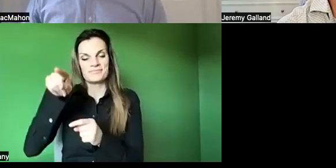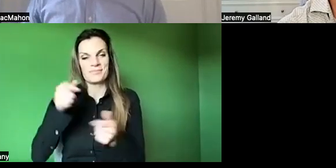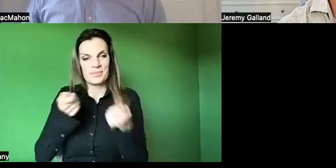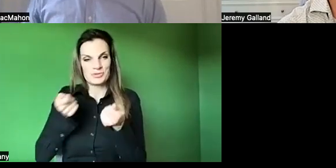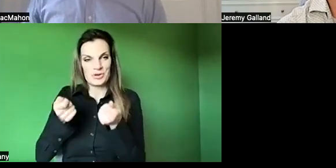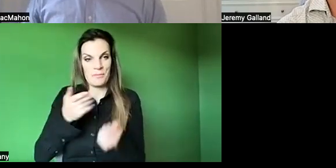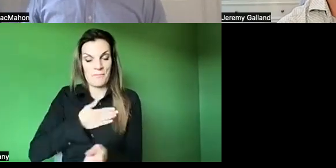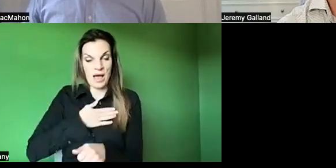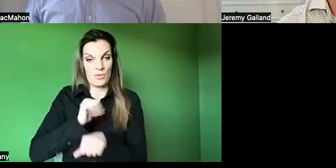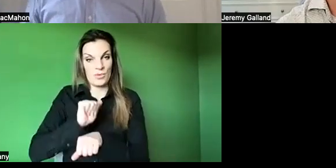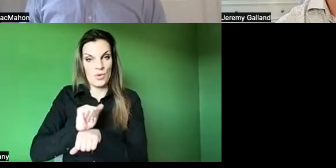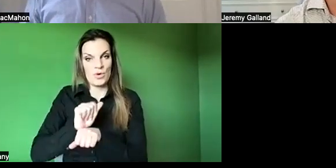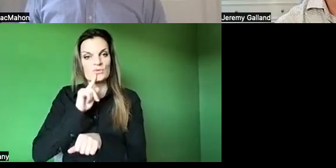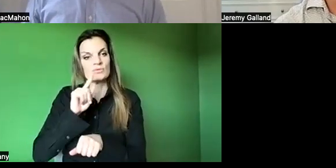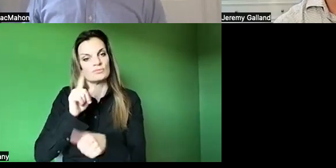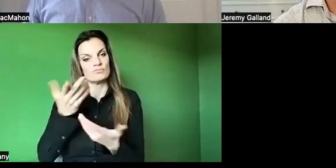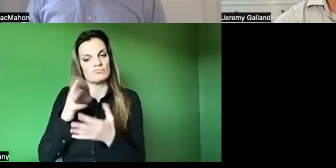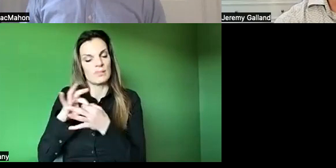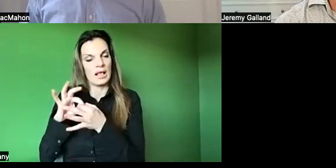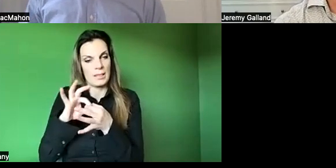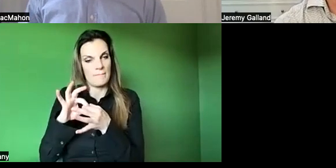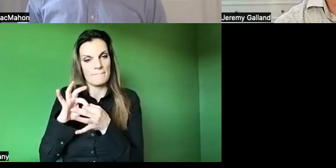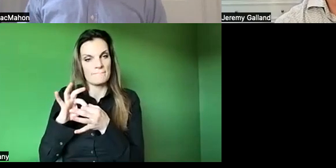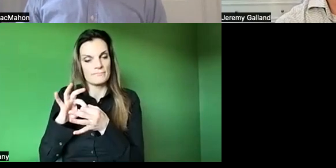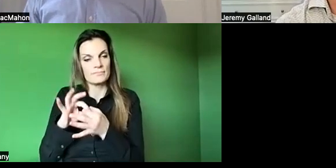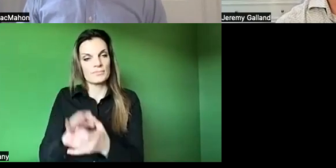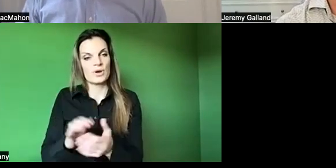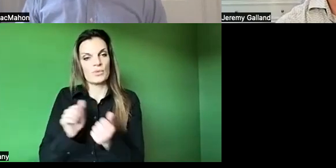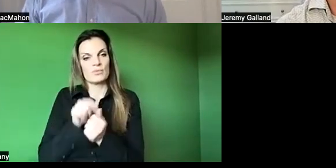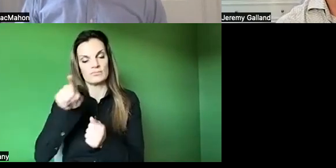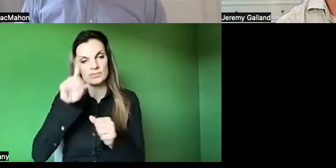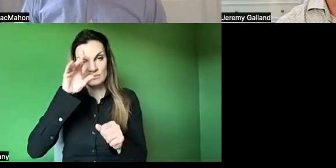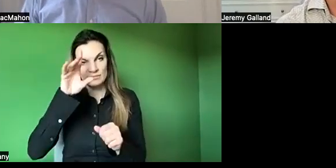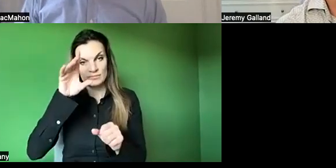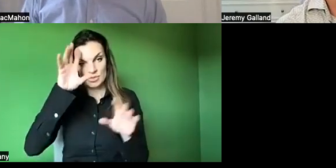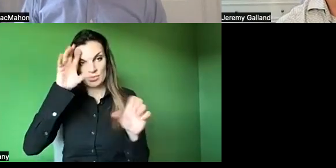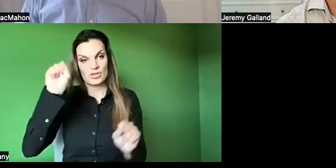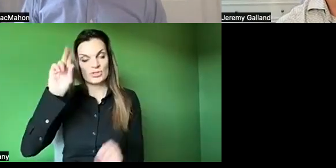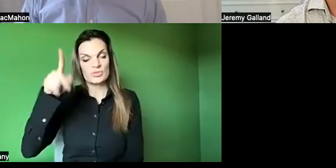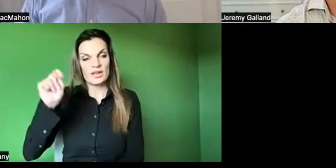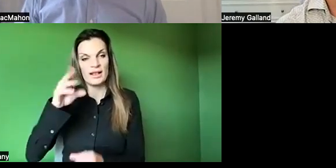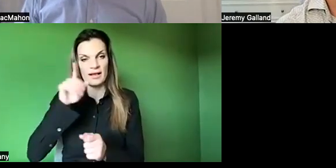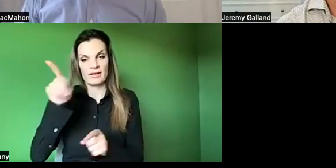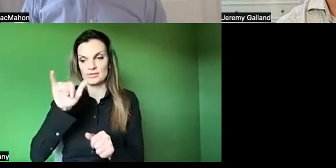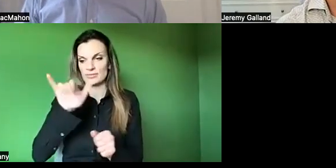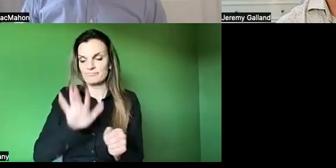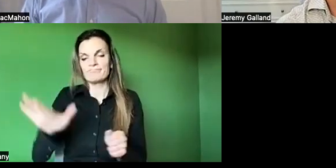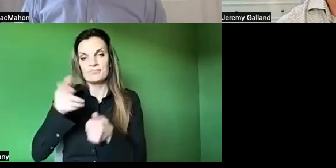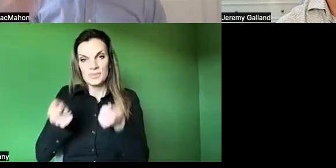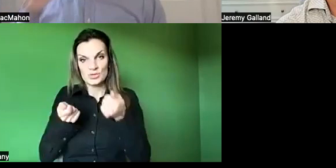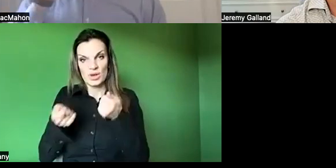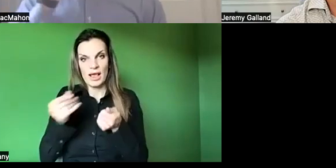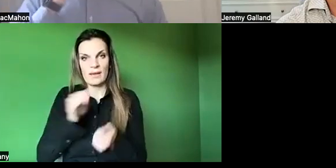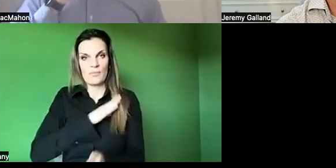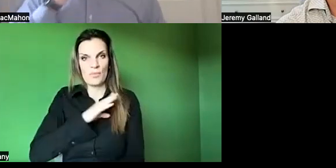My role would be to collaborate with the superintendent and all the administration and the other board